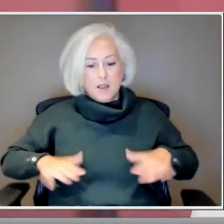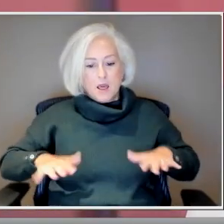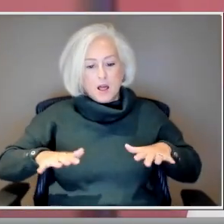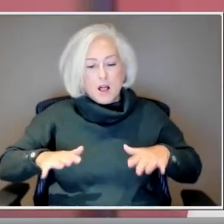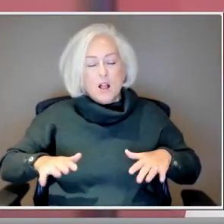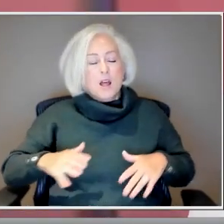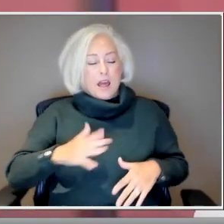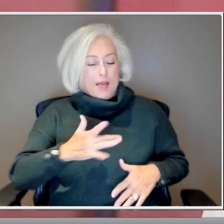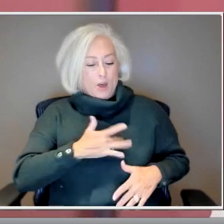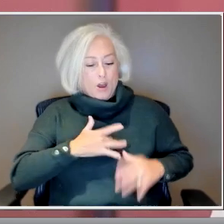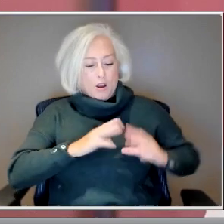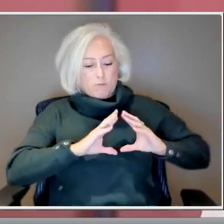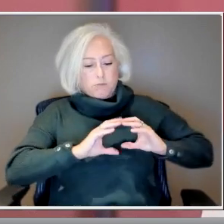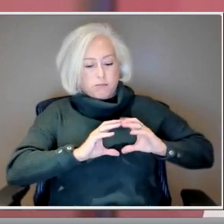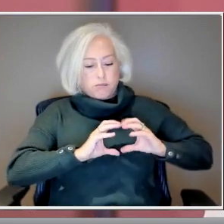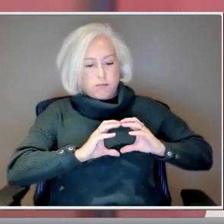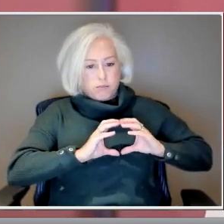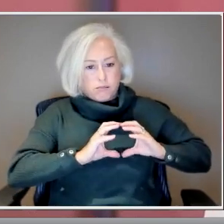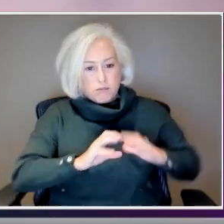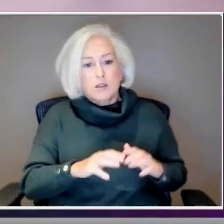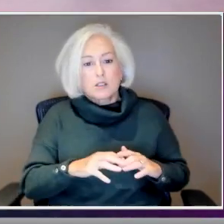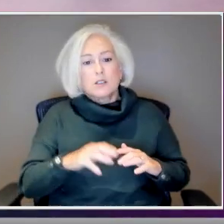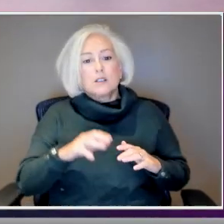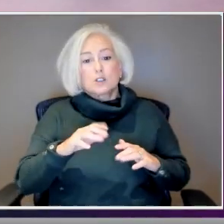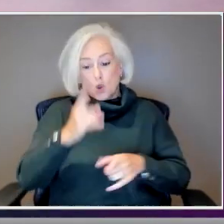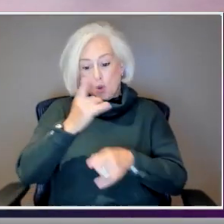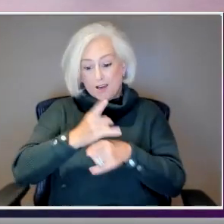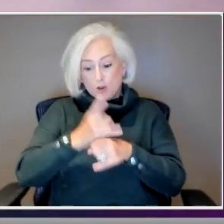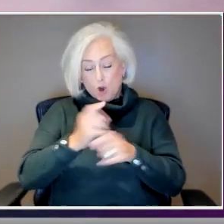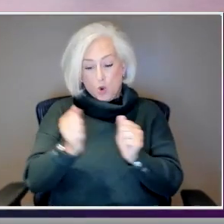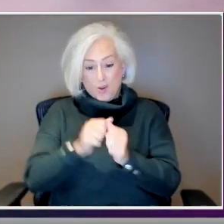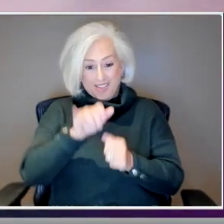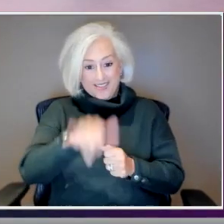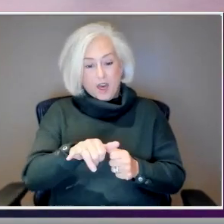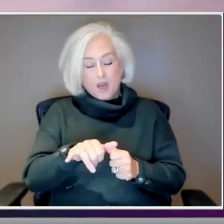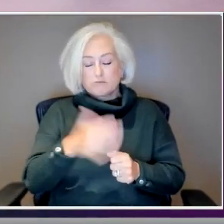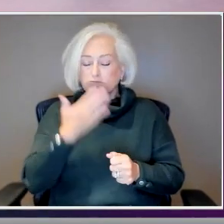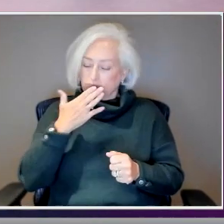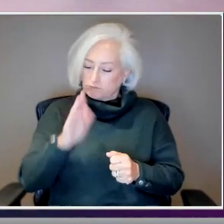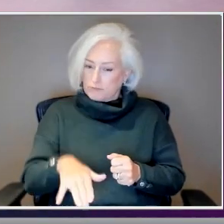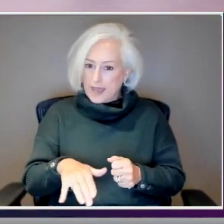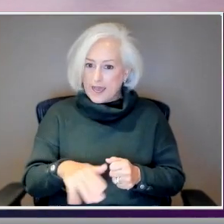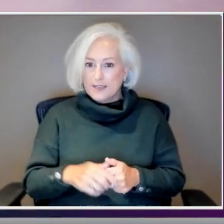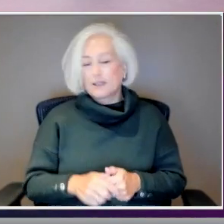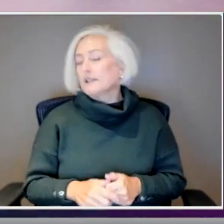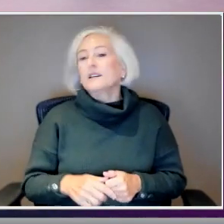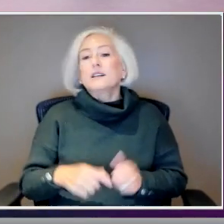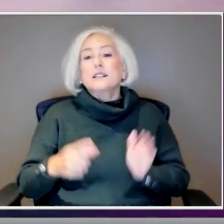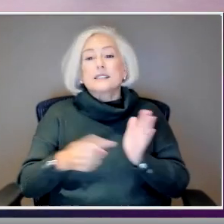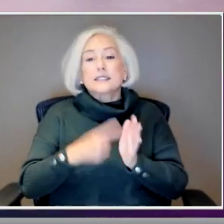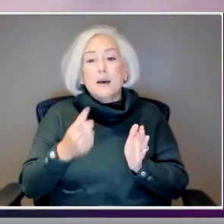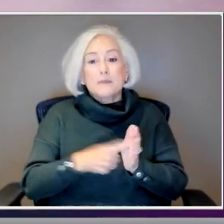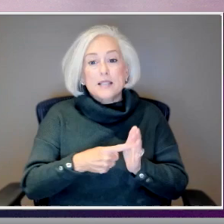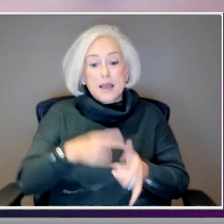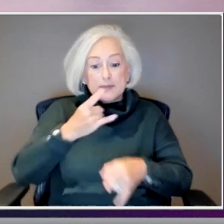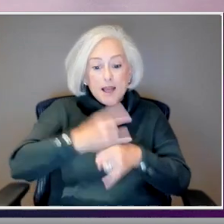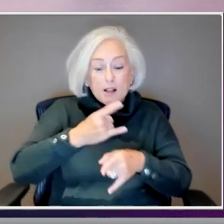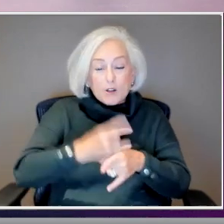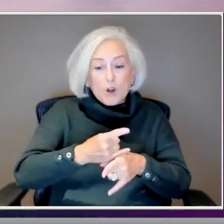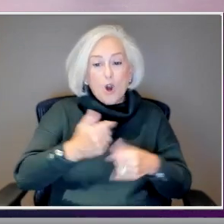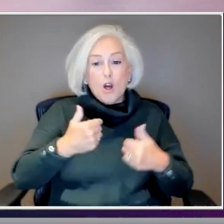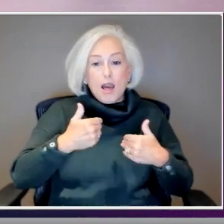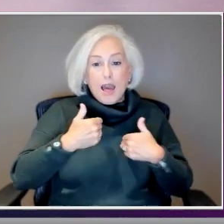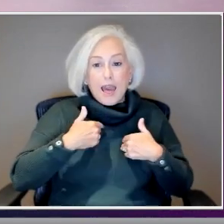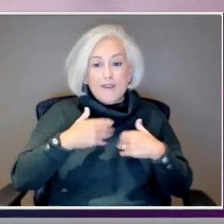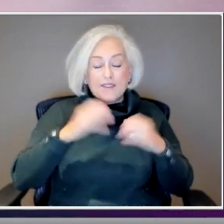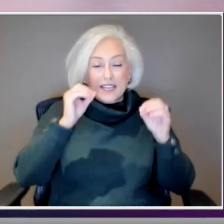alcohol, and it's bad combination. Well, and then we have the double whammy. In some drinks, there's caffeine, lots of sugar. In any of